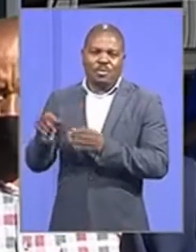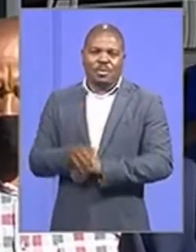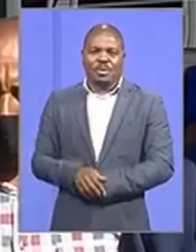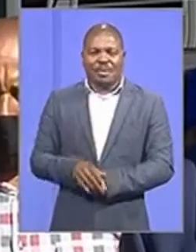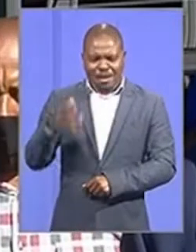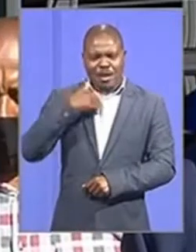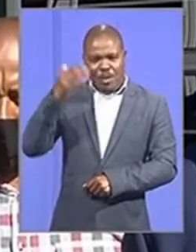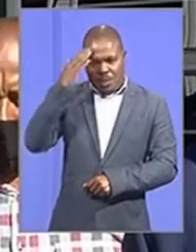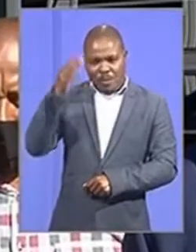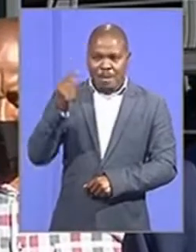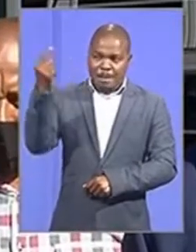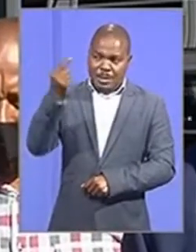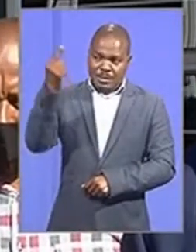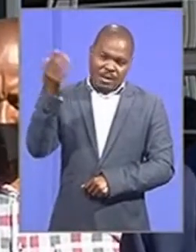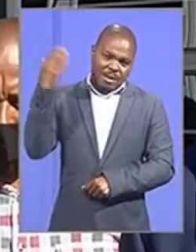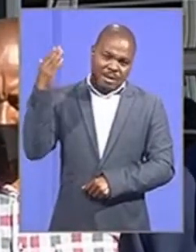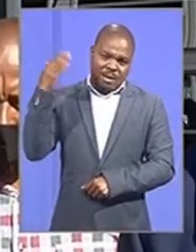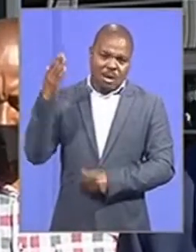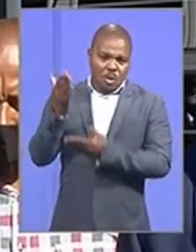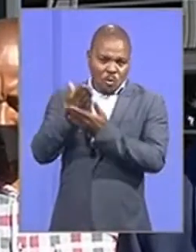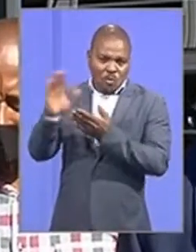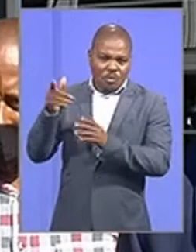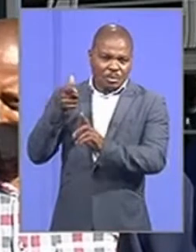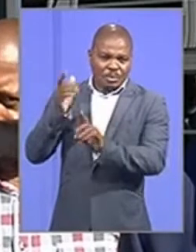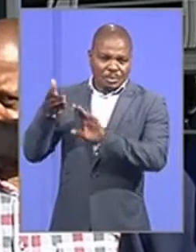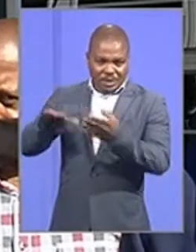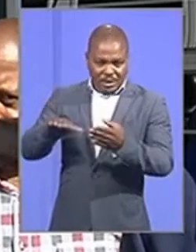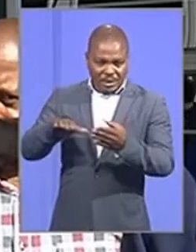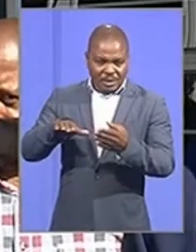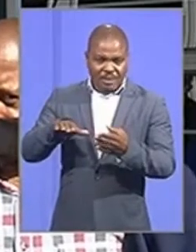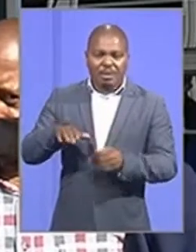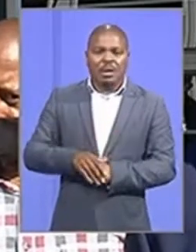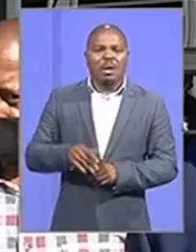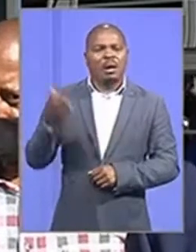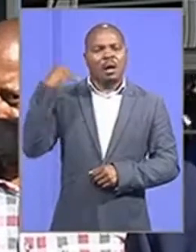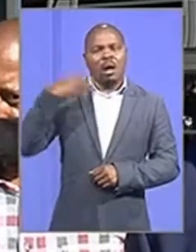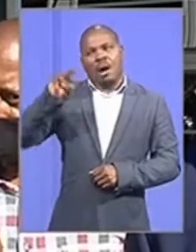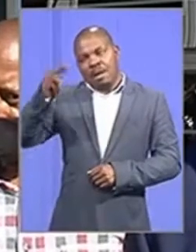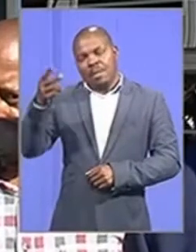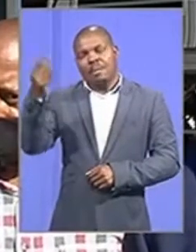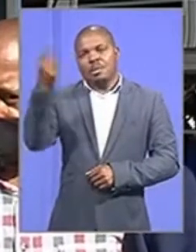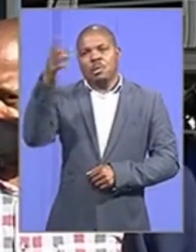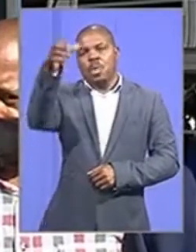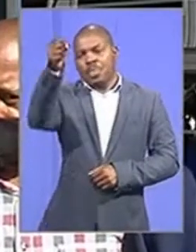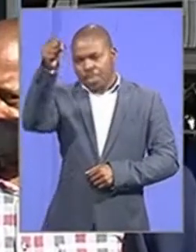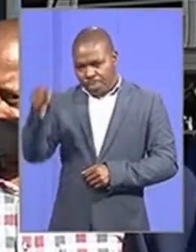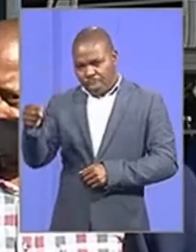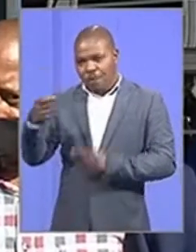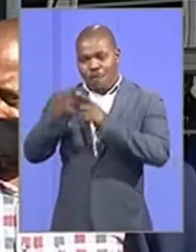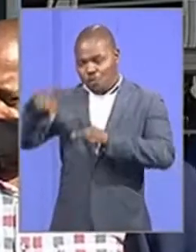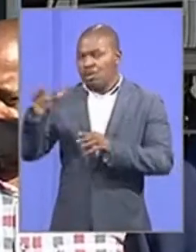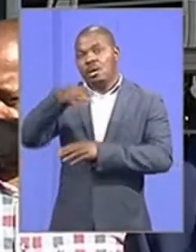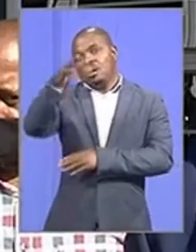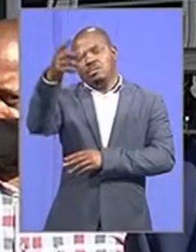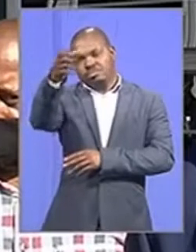the principal that was removed, that was killed, we had to get another principal outside this community to demonstrate